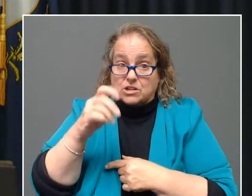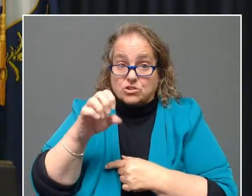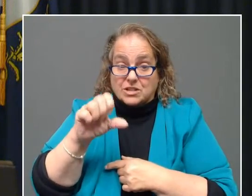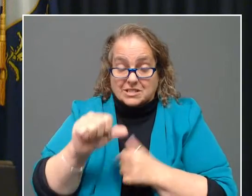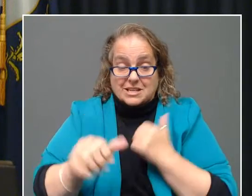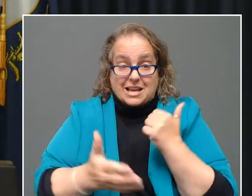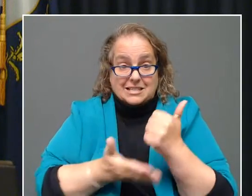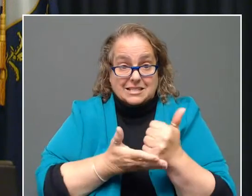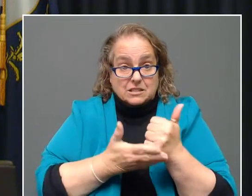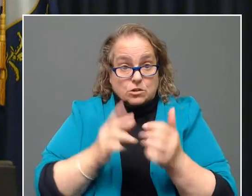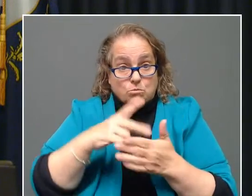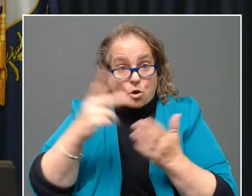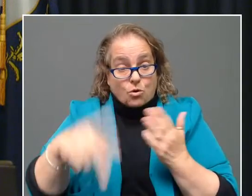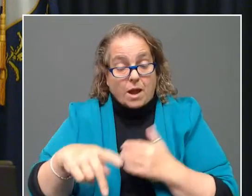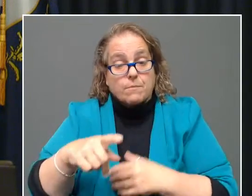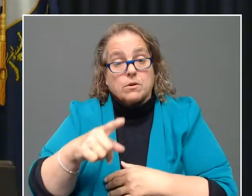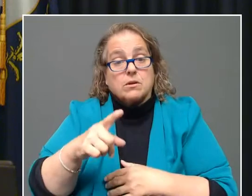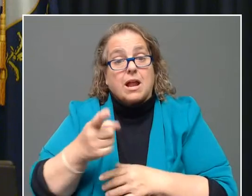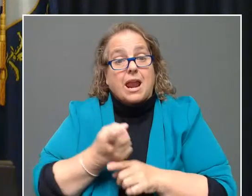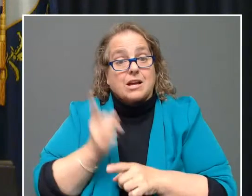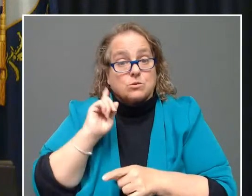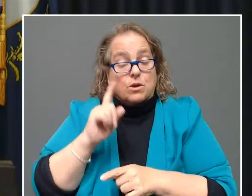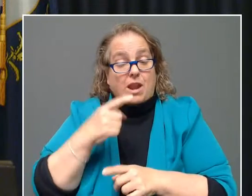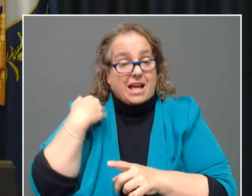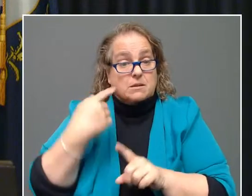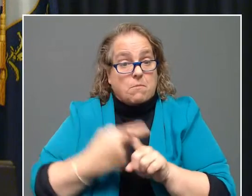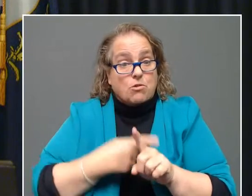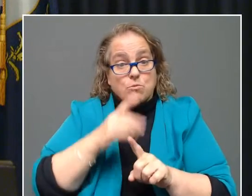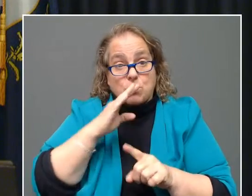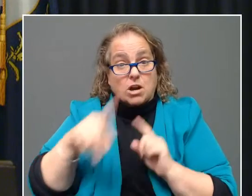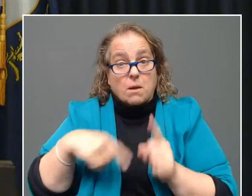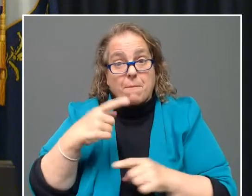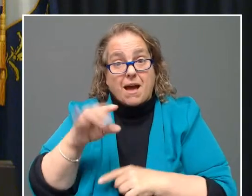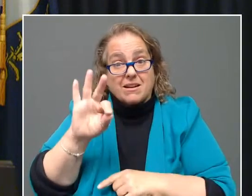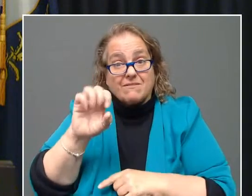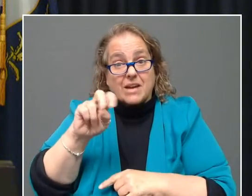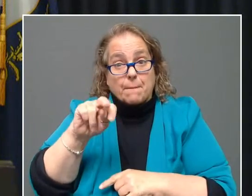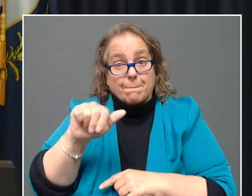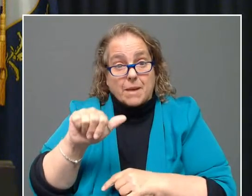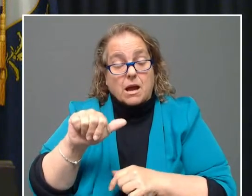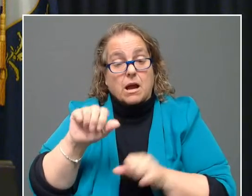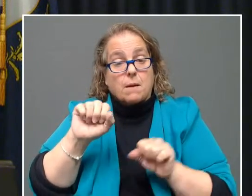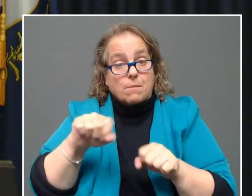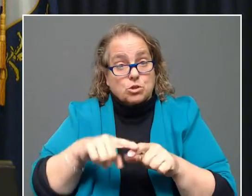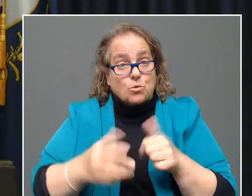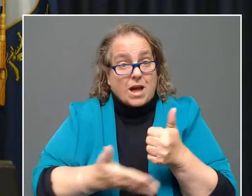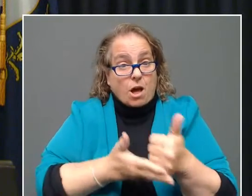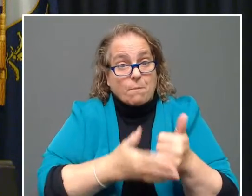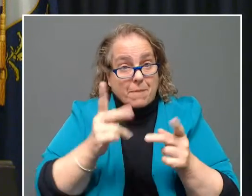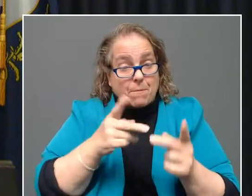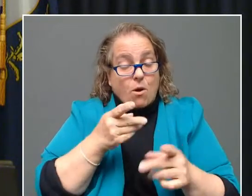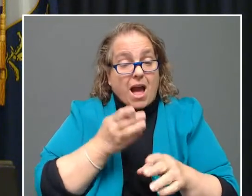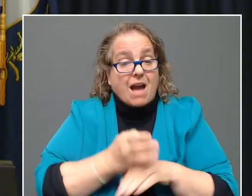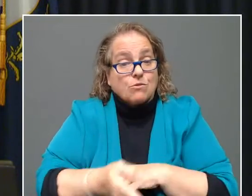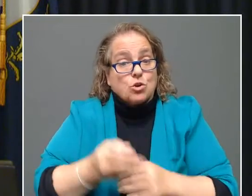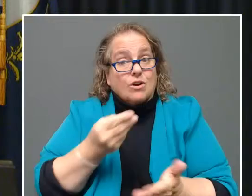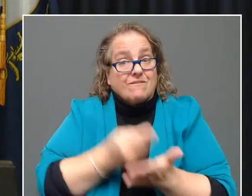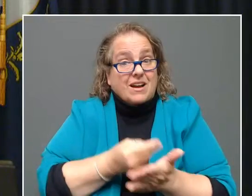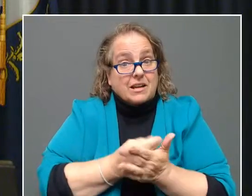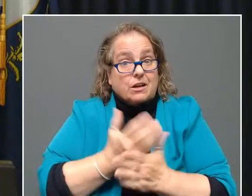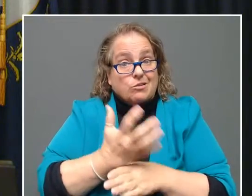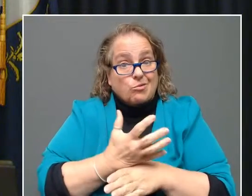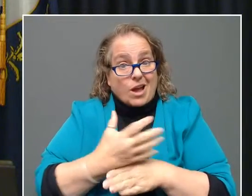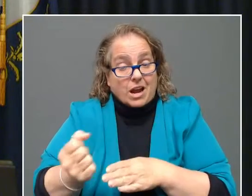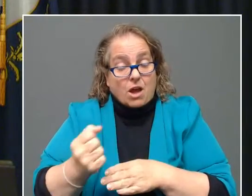possible additional funding to pay those who were deemed eligible for the program after funding ran out, and also mentioned the latest relief bill